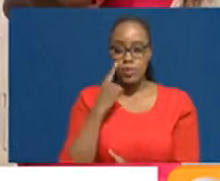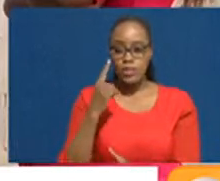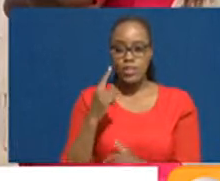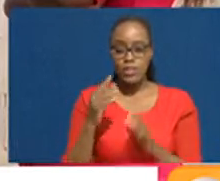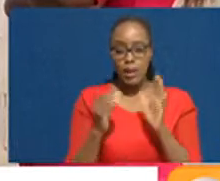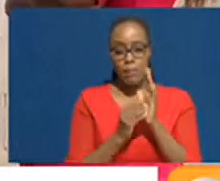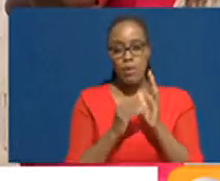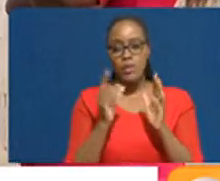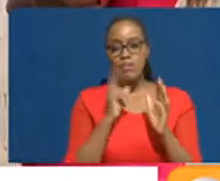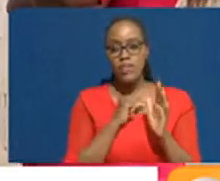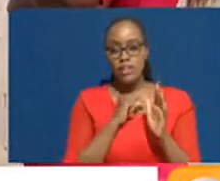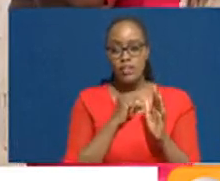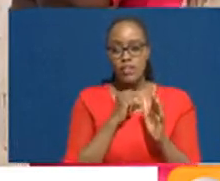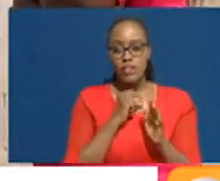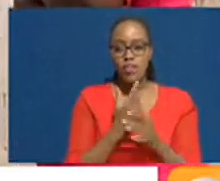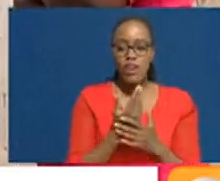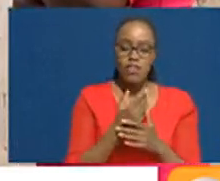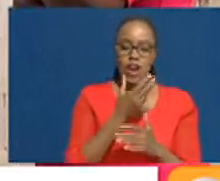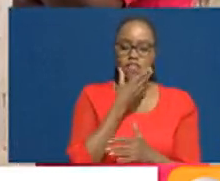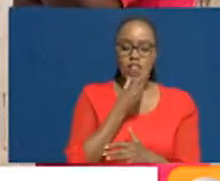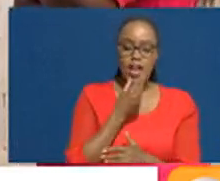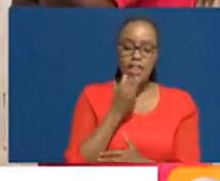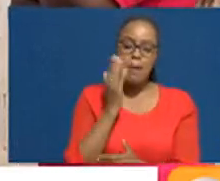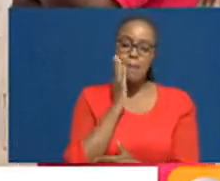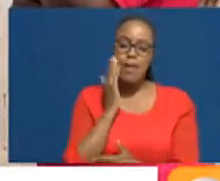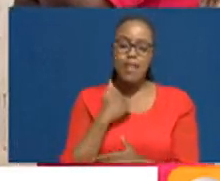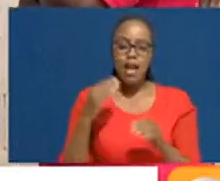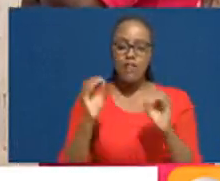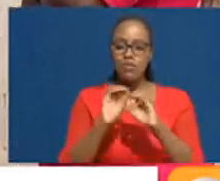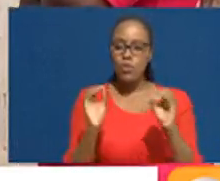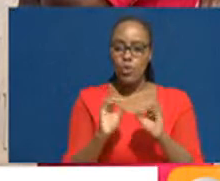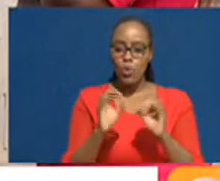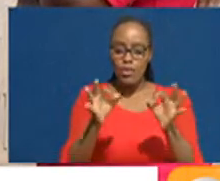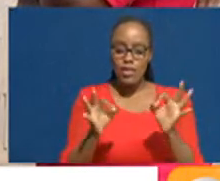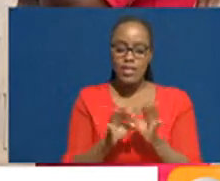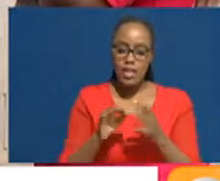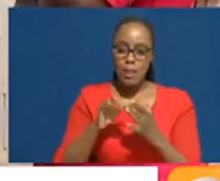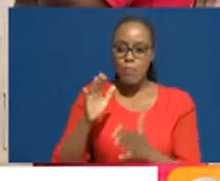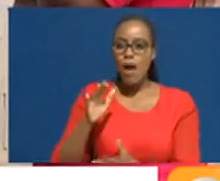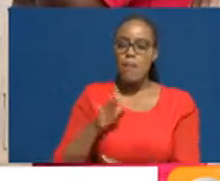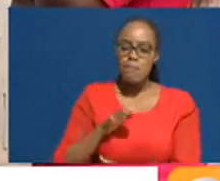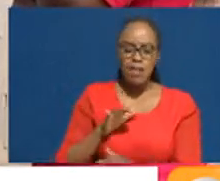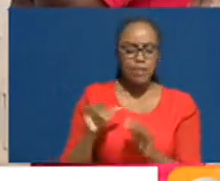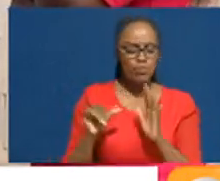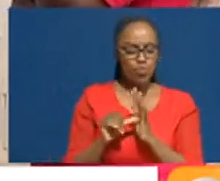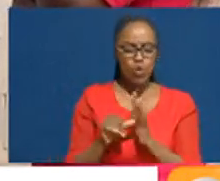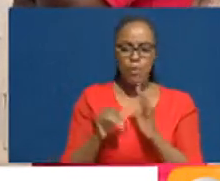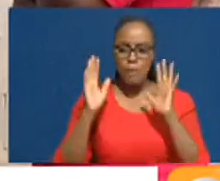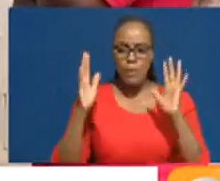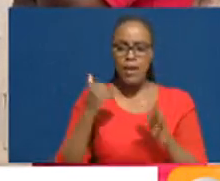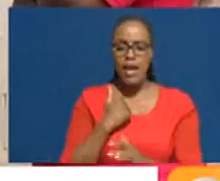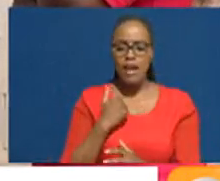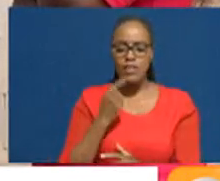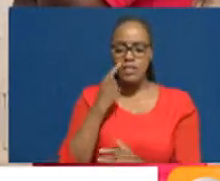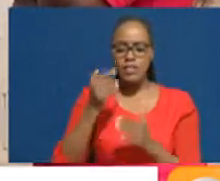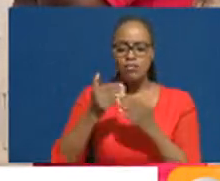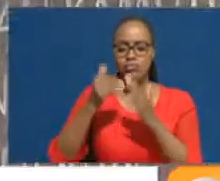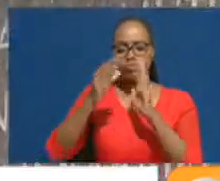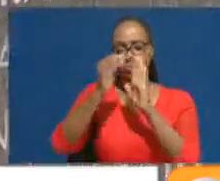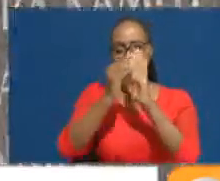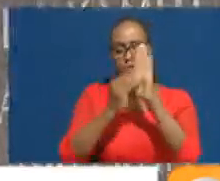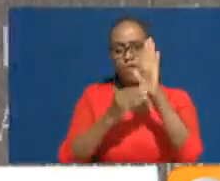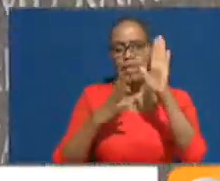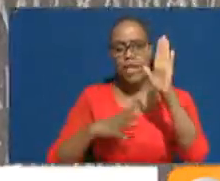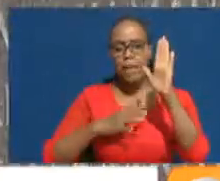boma, boma bila papa ama mama. Asa mama, inakuwa shida. Looking at the long list of those